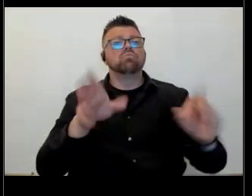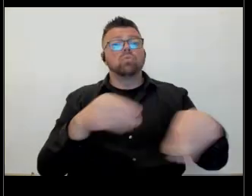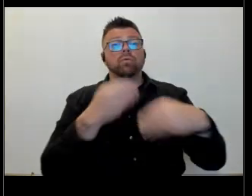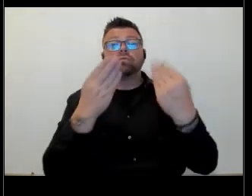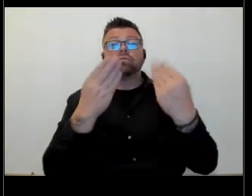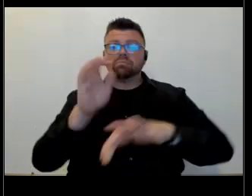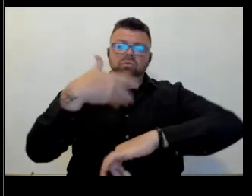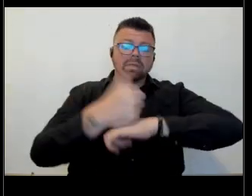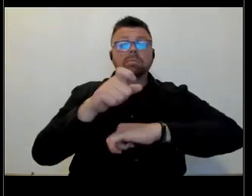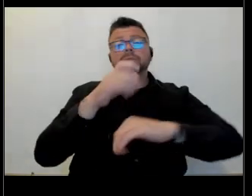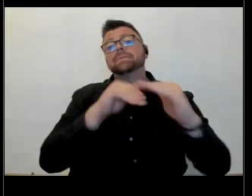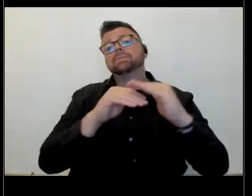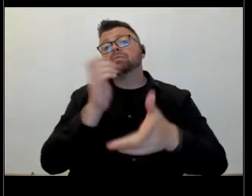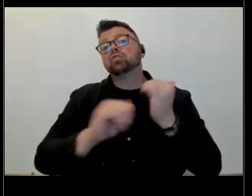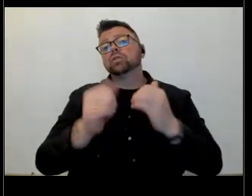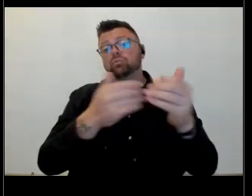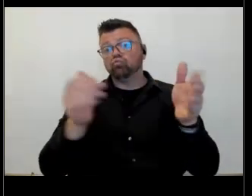room.